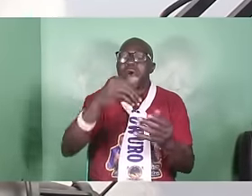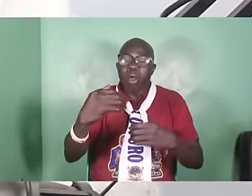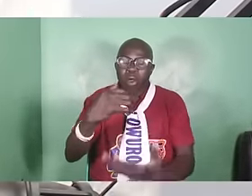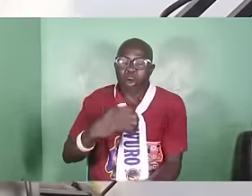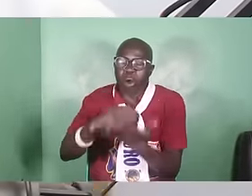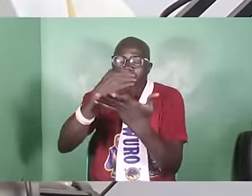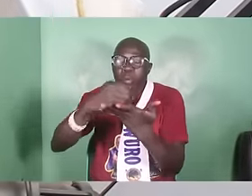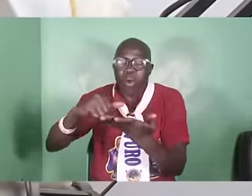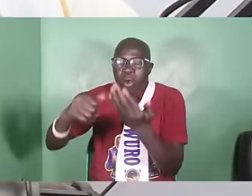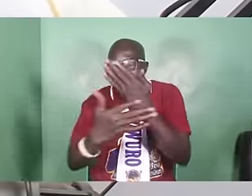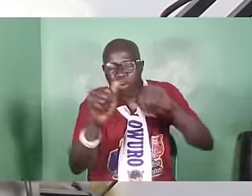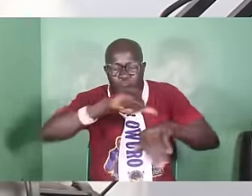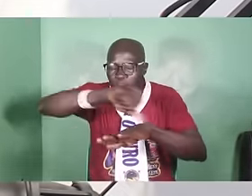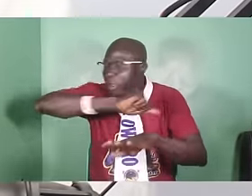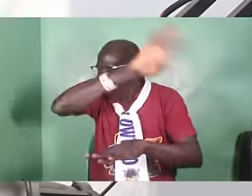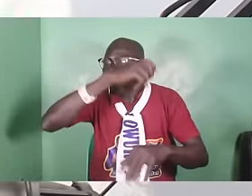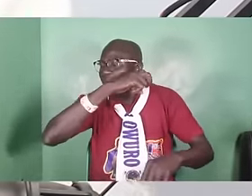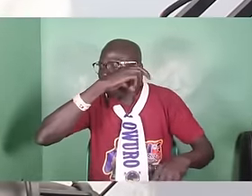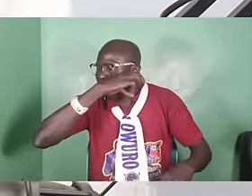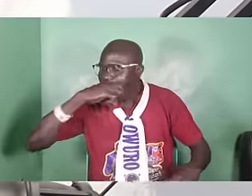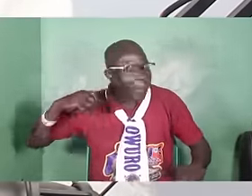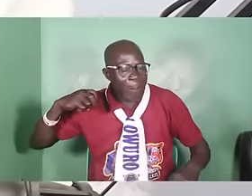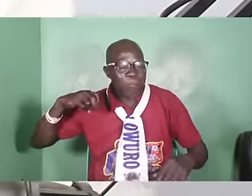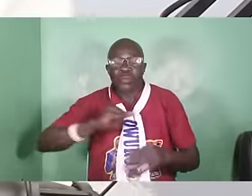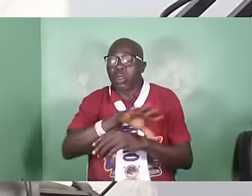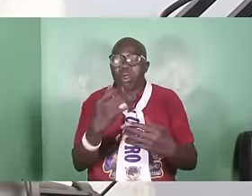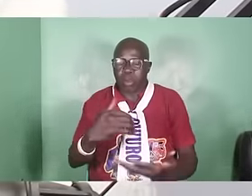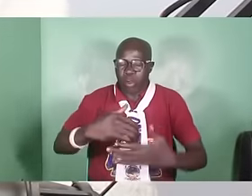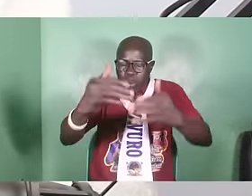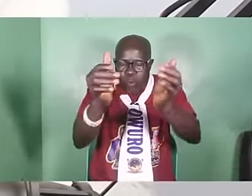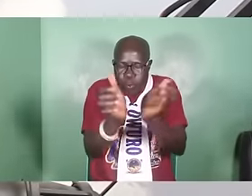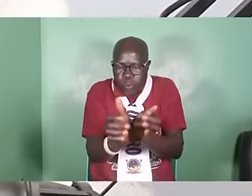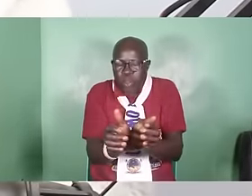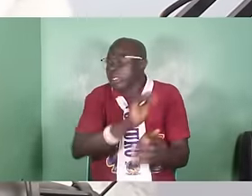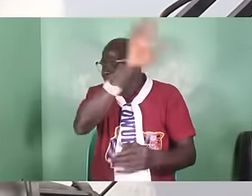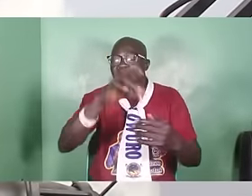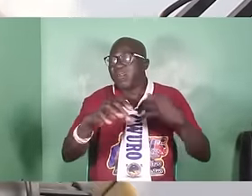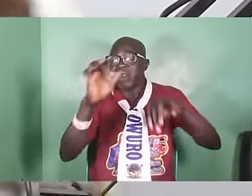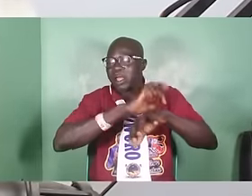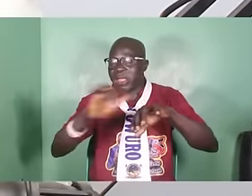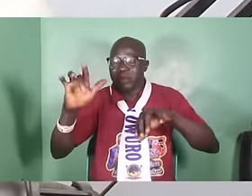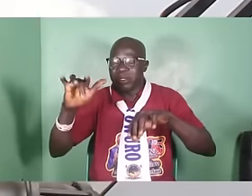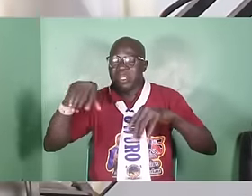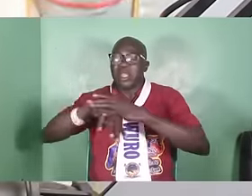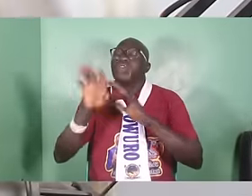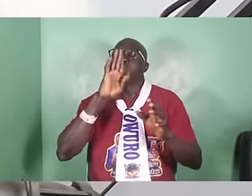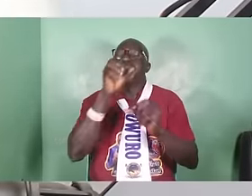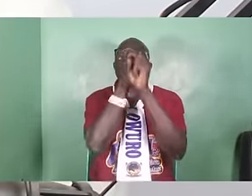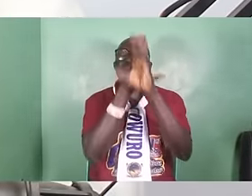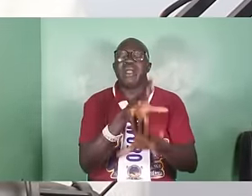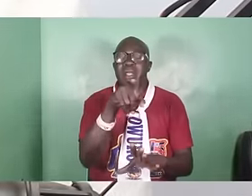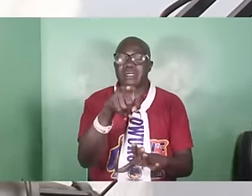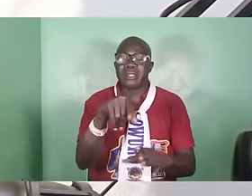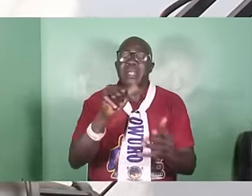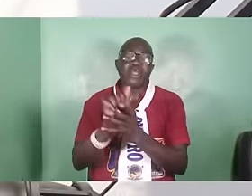your heart will never drop. Your cruise of God will not be